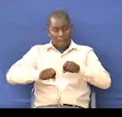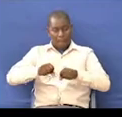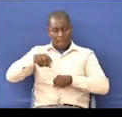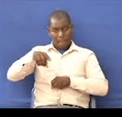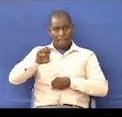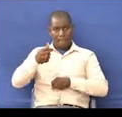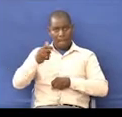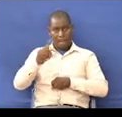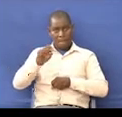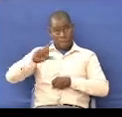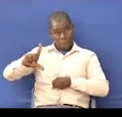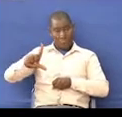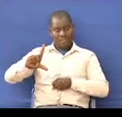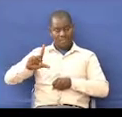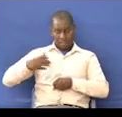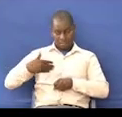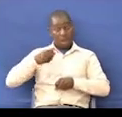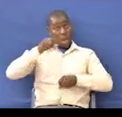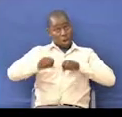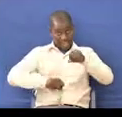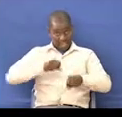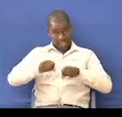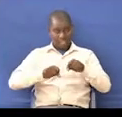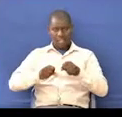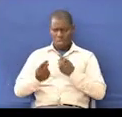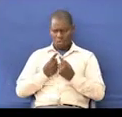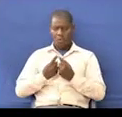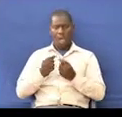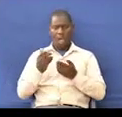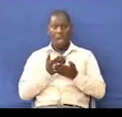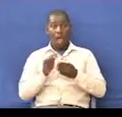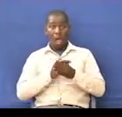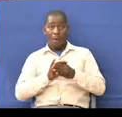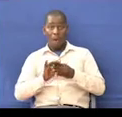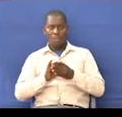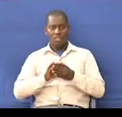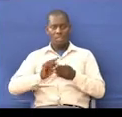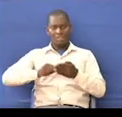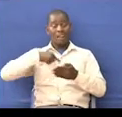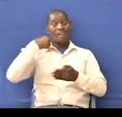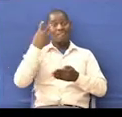general. But we said about the case of turning.